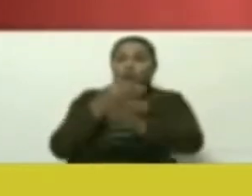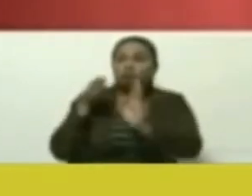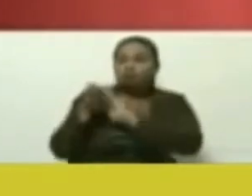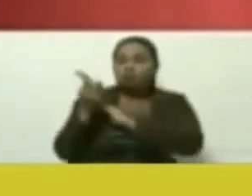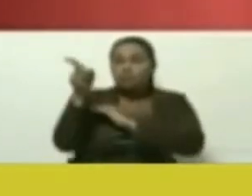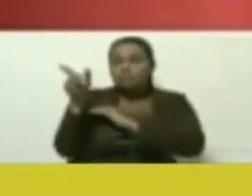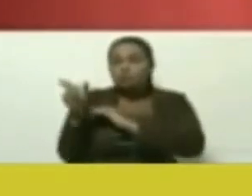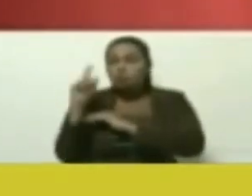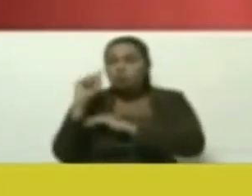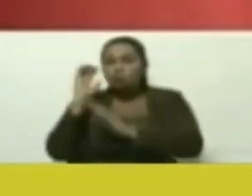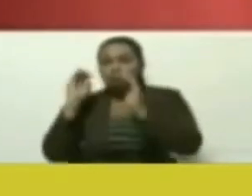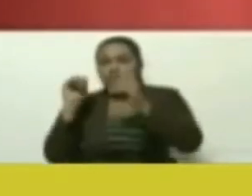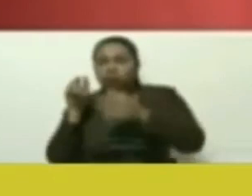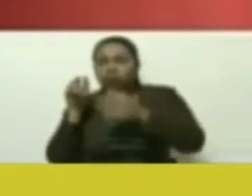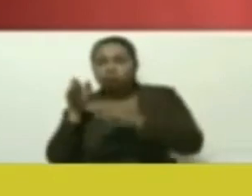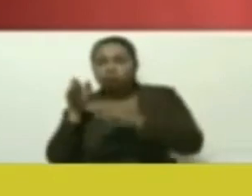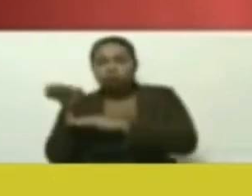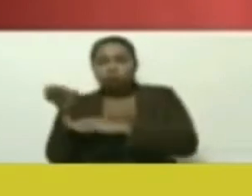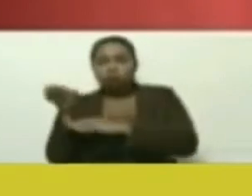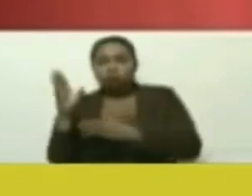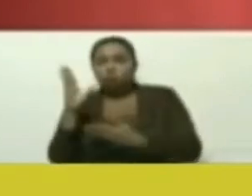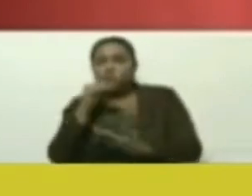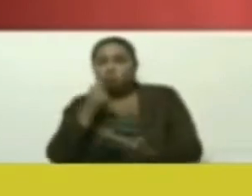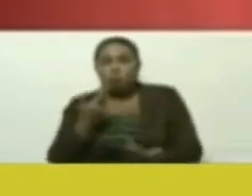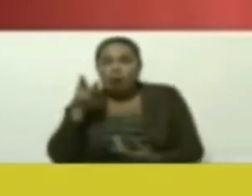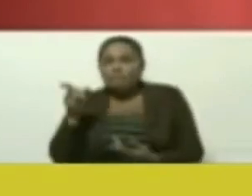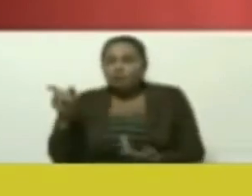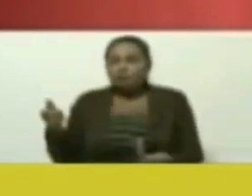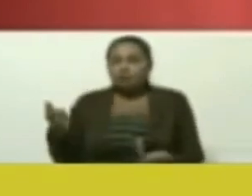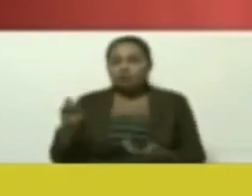they don't do anything against these groups.